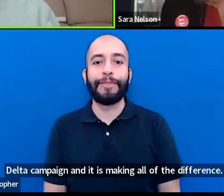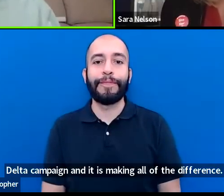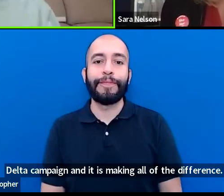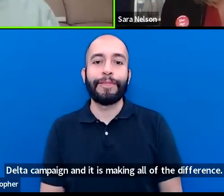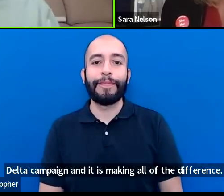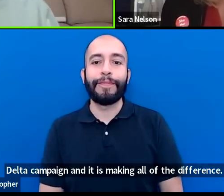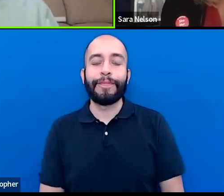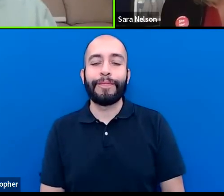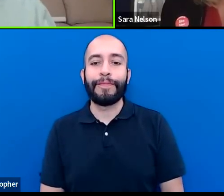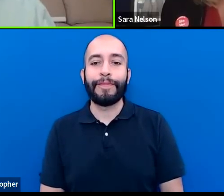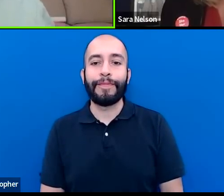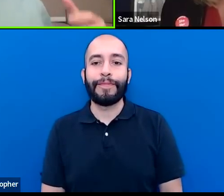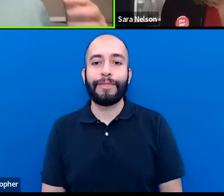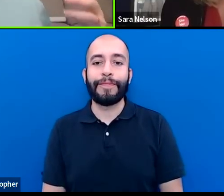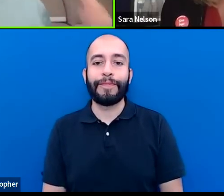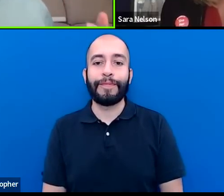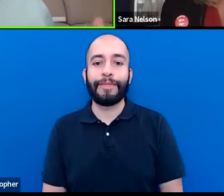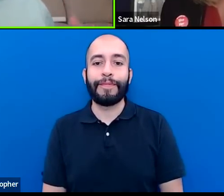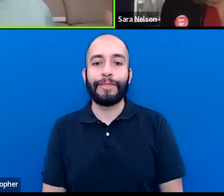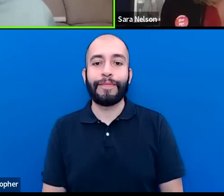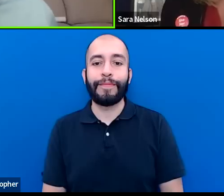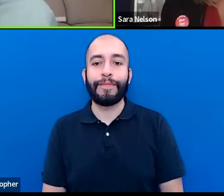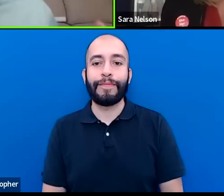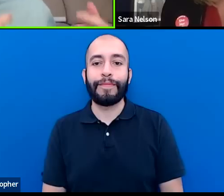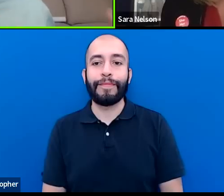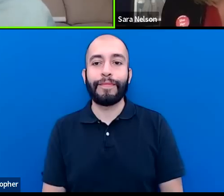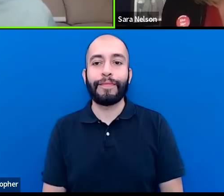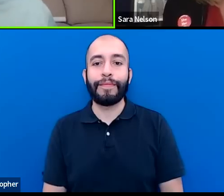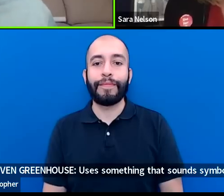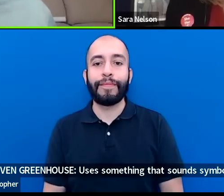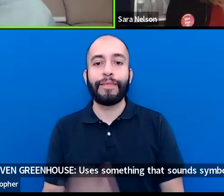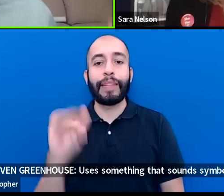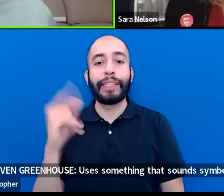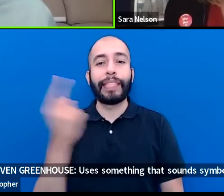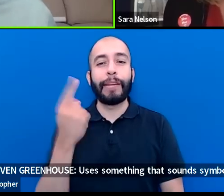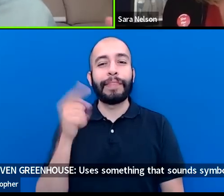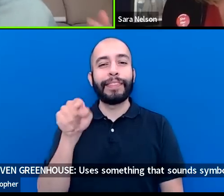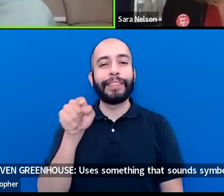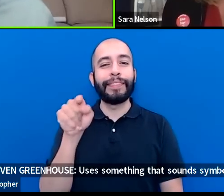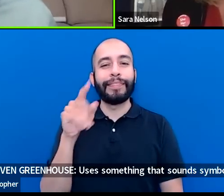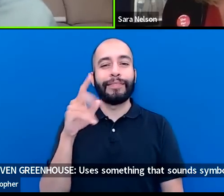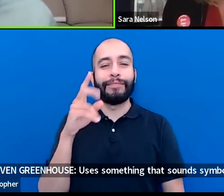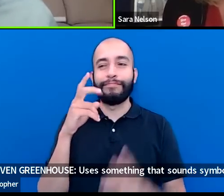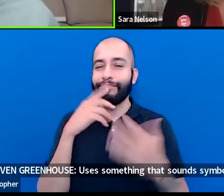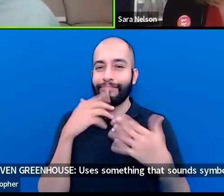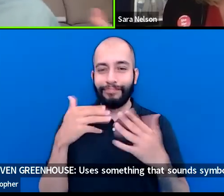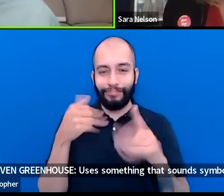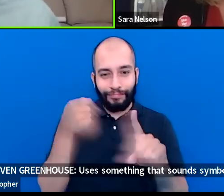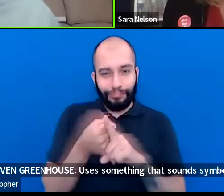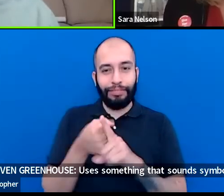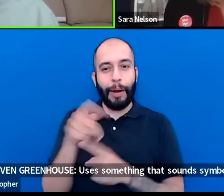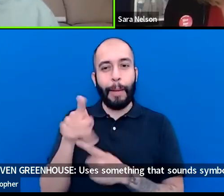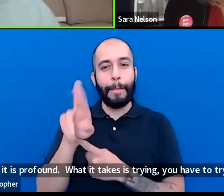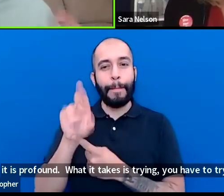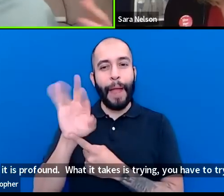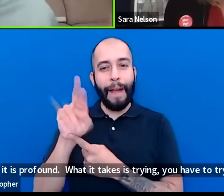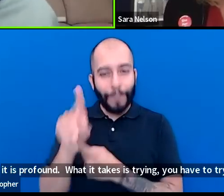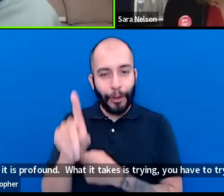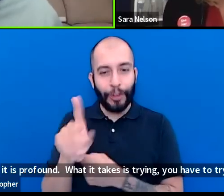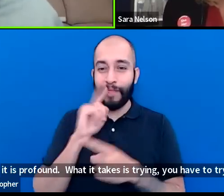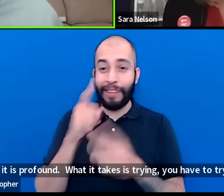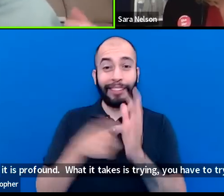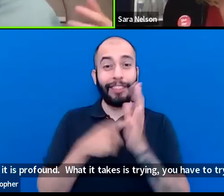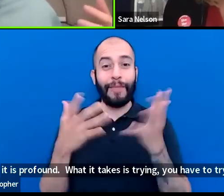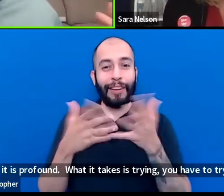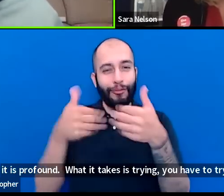enough unionizing. You say, you know, what it takes is trying. You have to try something. That's what it takes, because if you don't try, you're not going to be able to unionize. Can